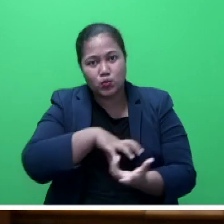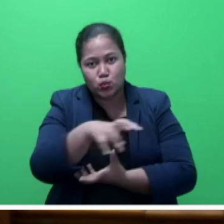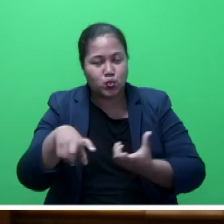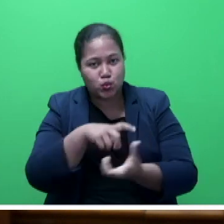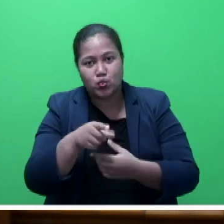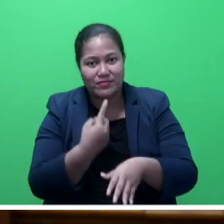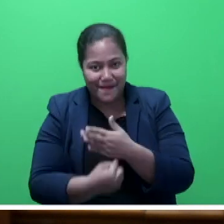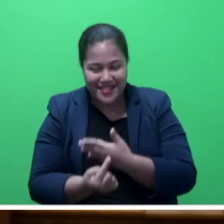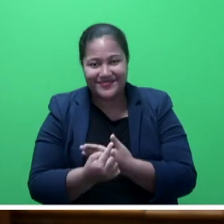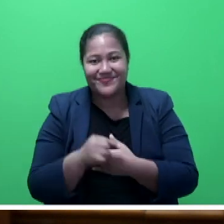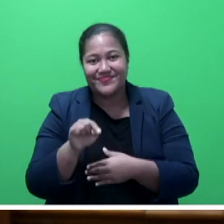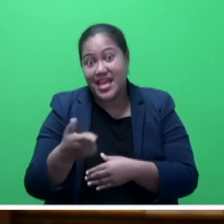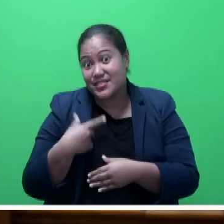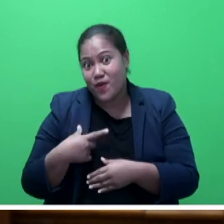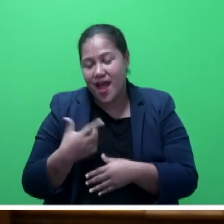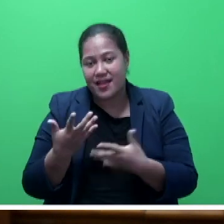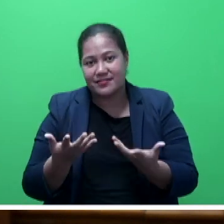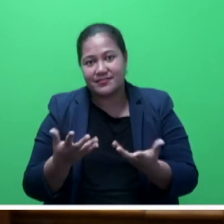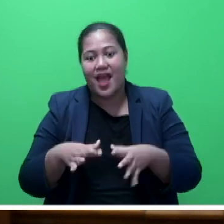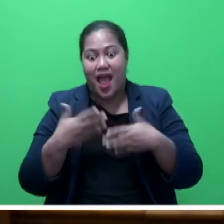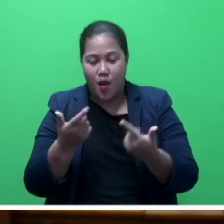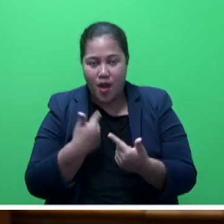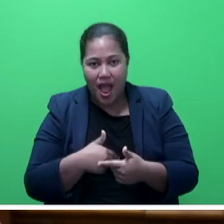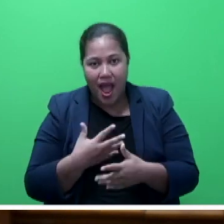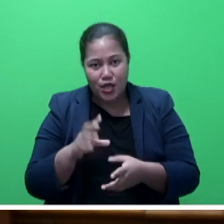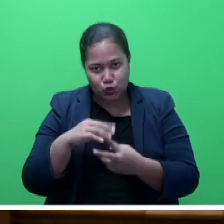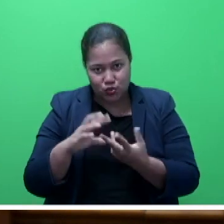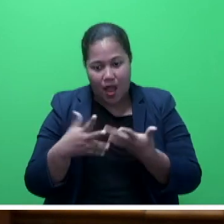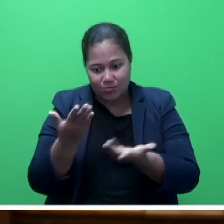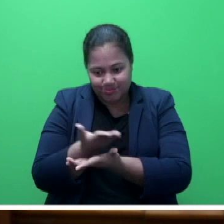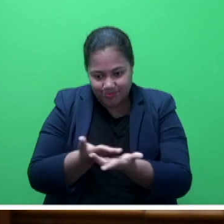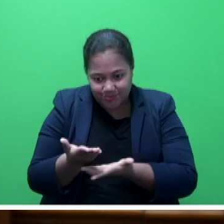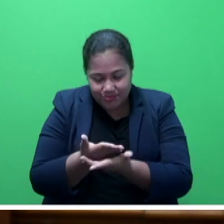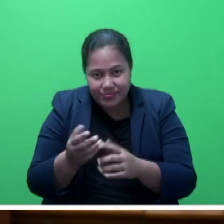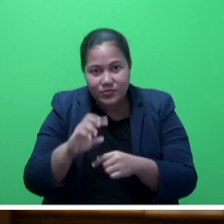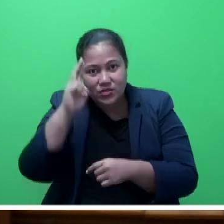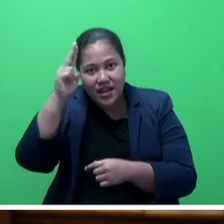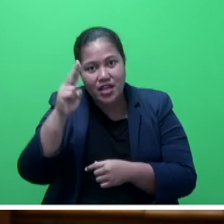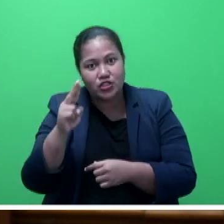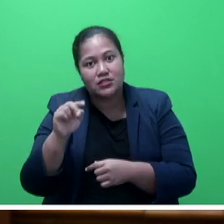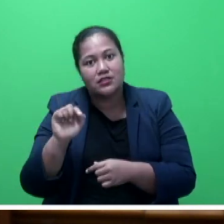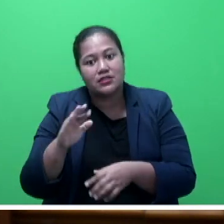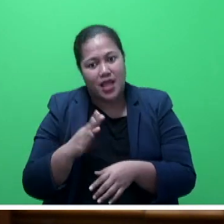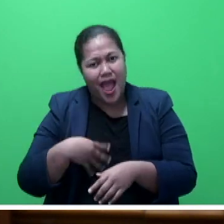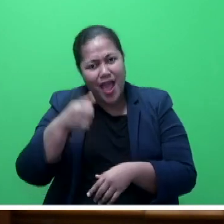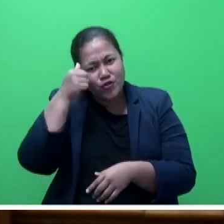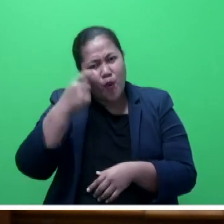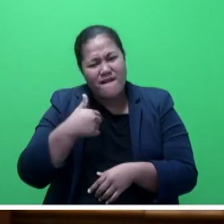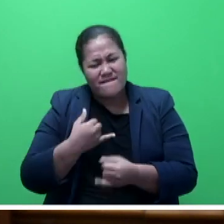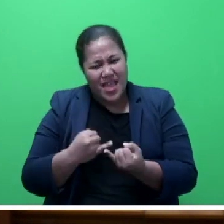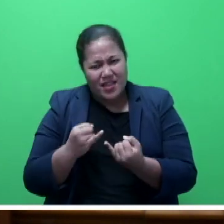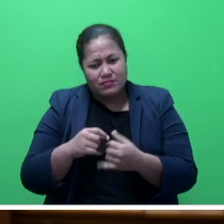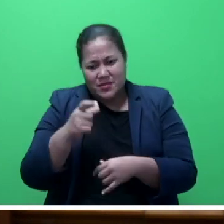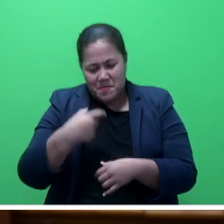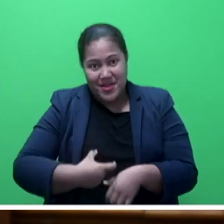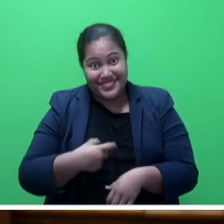That is how and where I choose to consult with the nation. I know in a very personal way how hard this has been